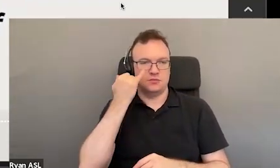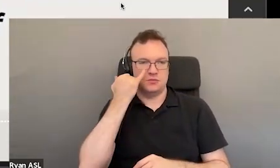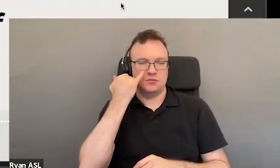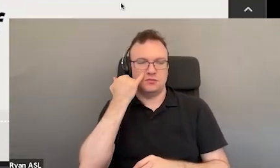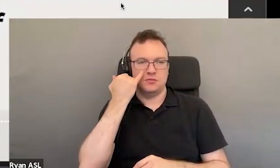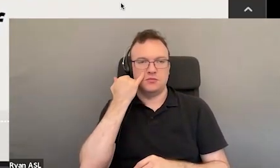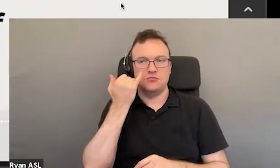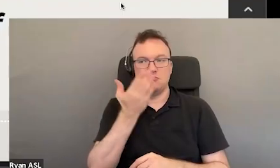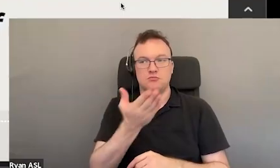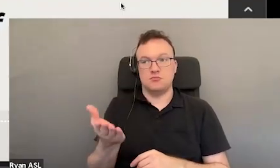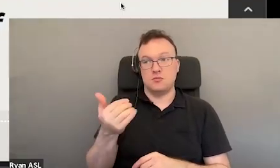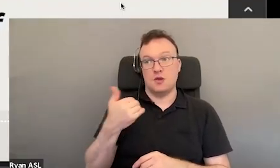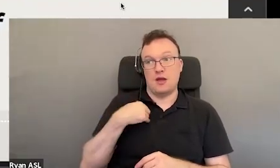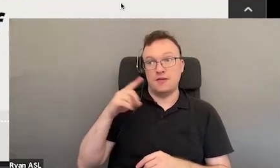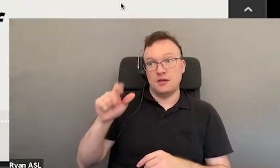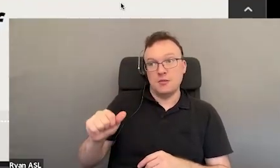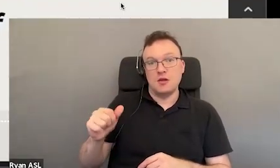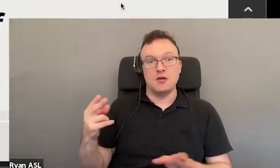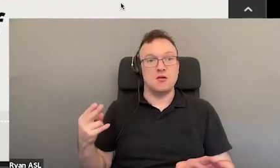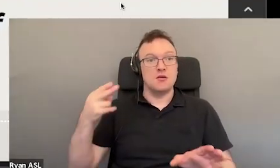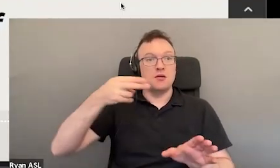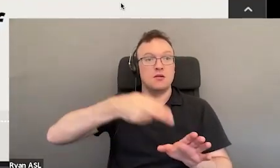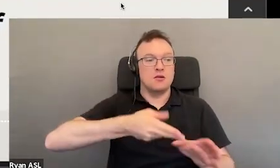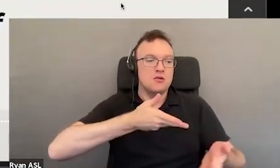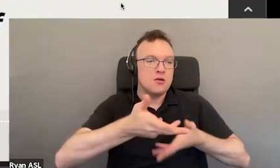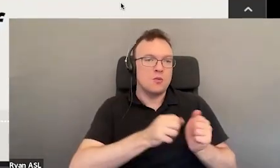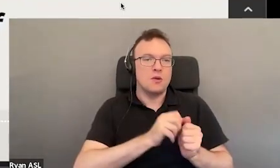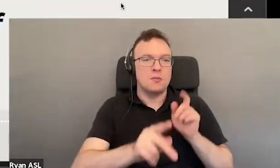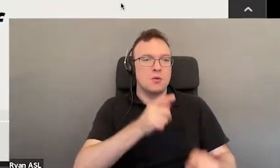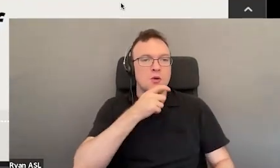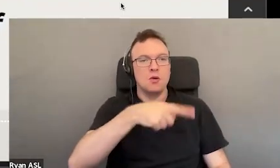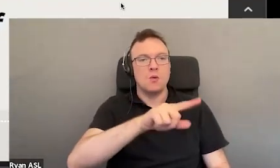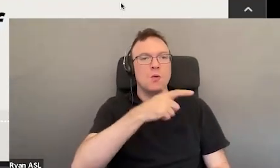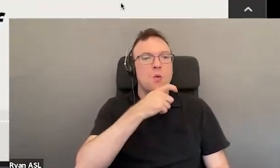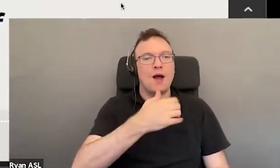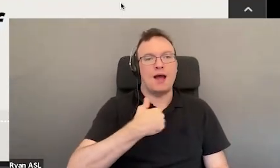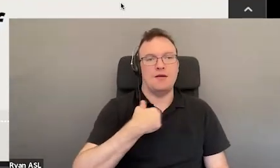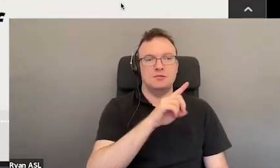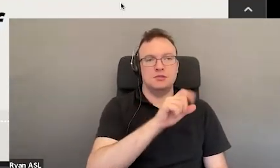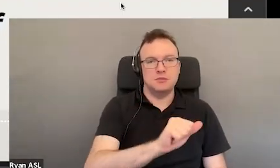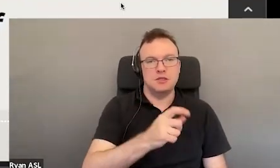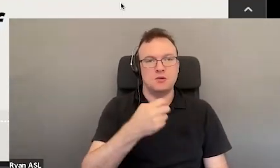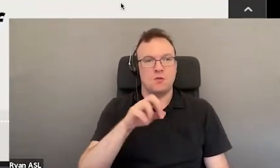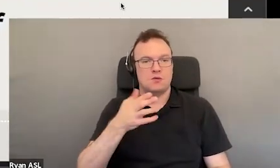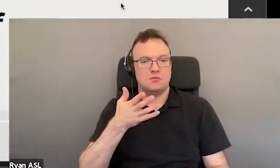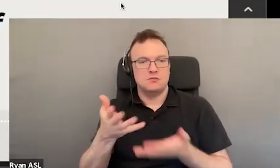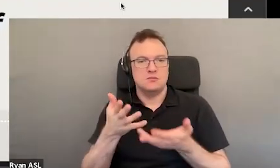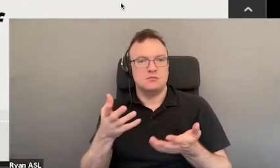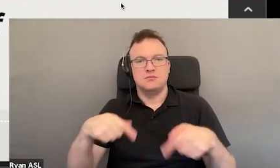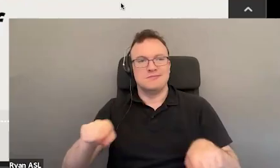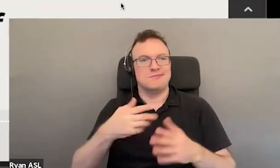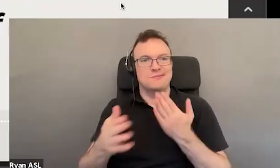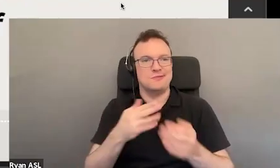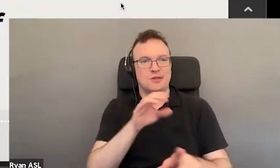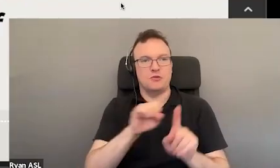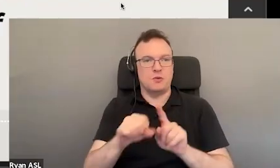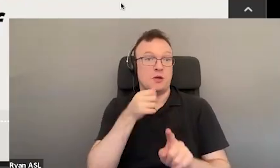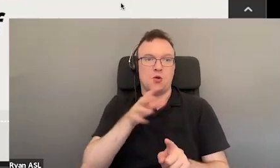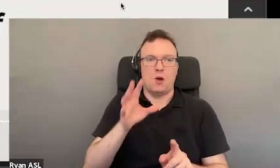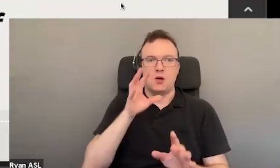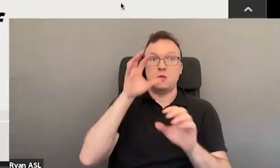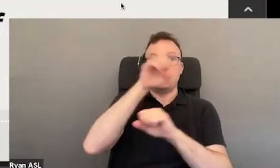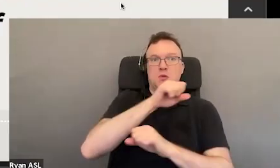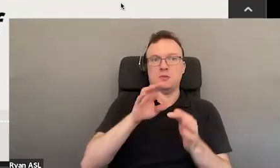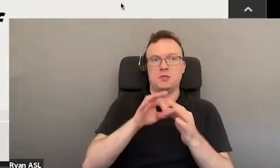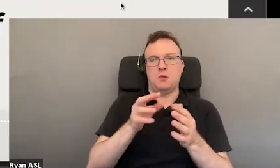or they are joining an organization where they will be working with people with disabilities, or we don't want to make assumptions